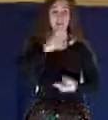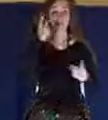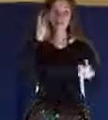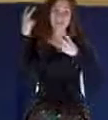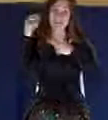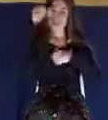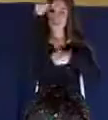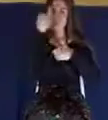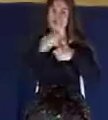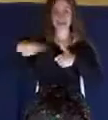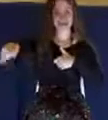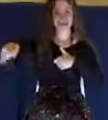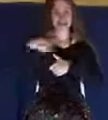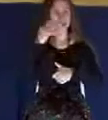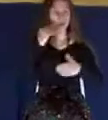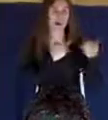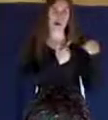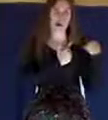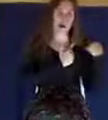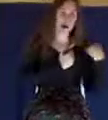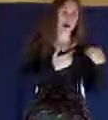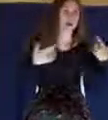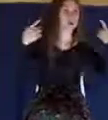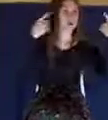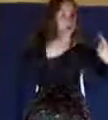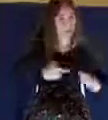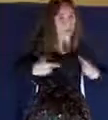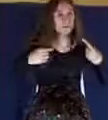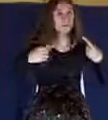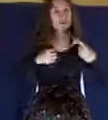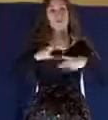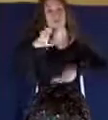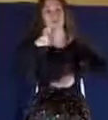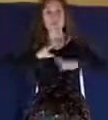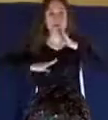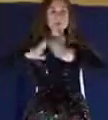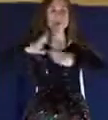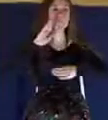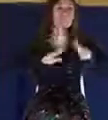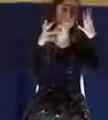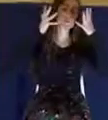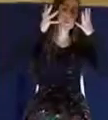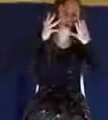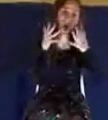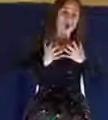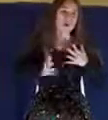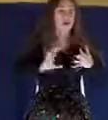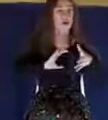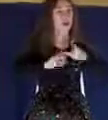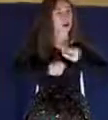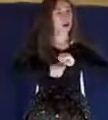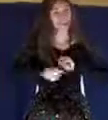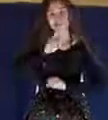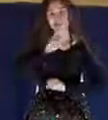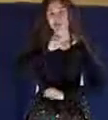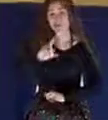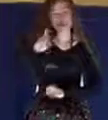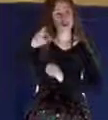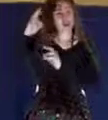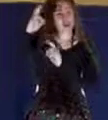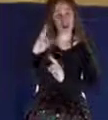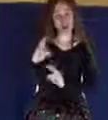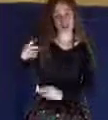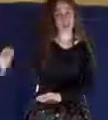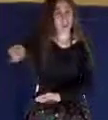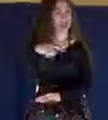life. They persevered through many trials, through many sorrows. And you know what? We should honor them for that.